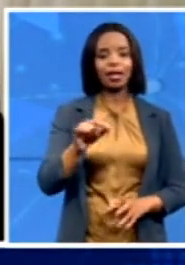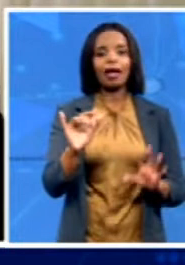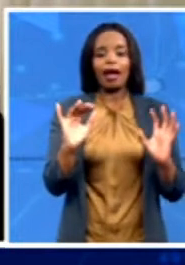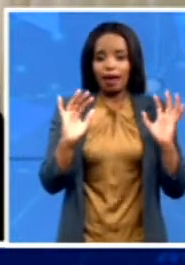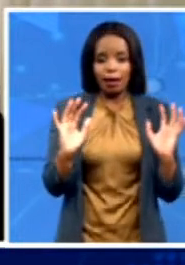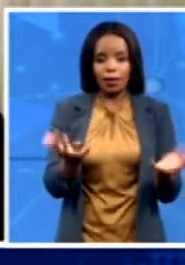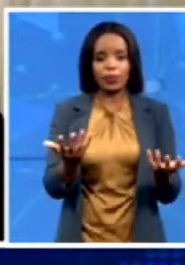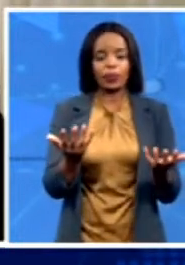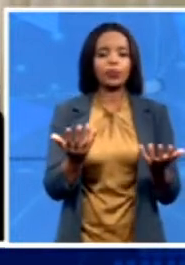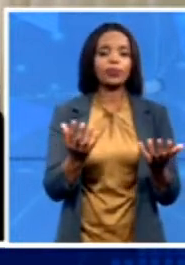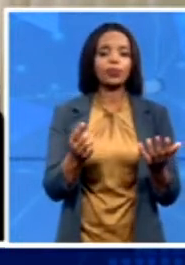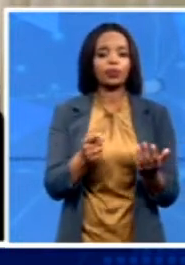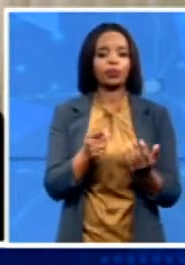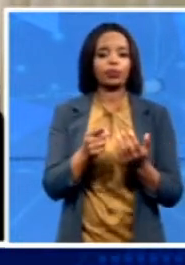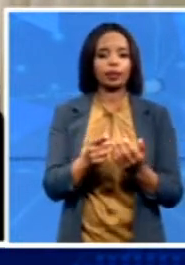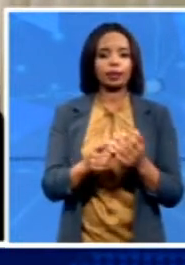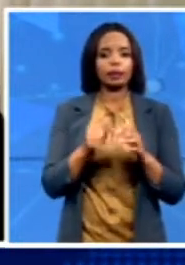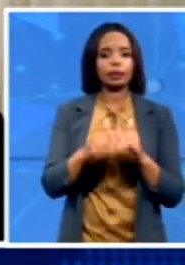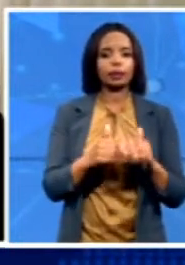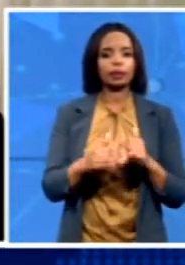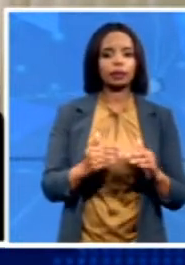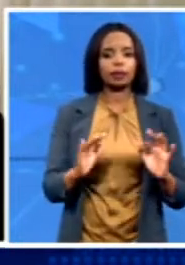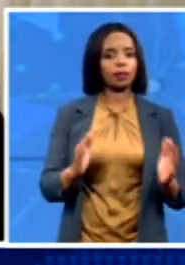dynamic be treated in the process?